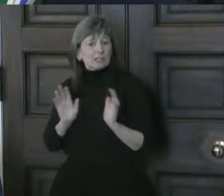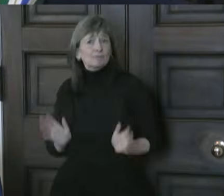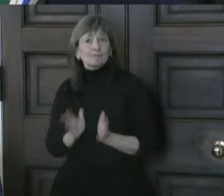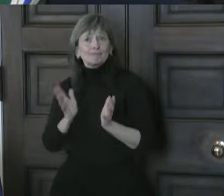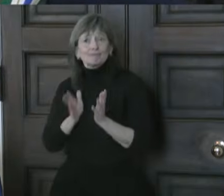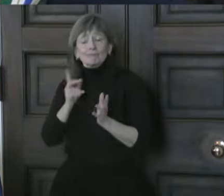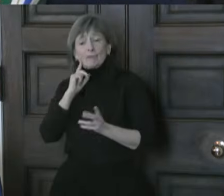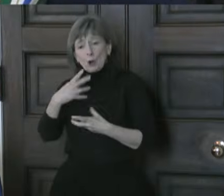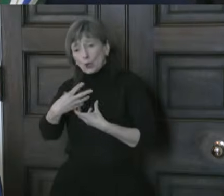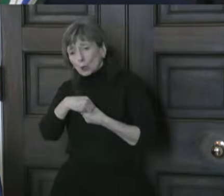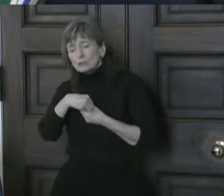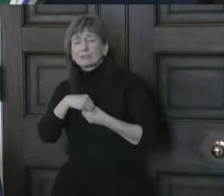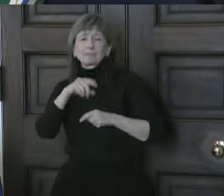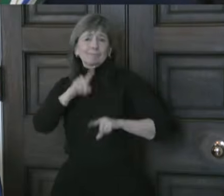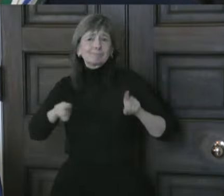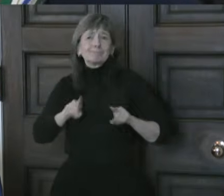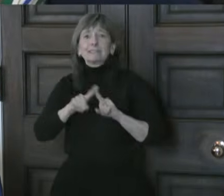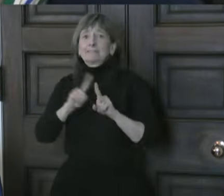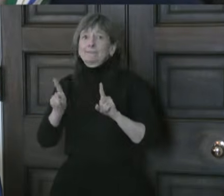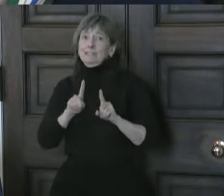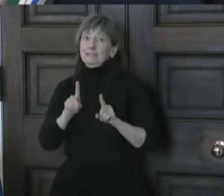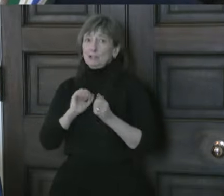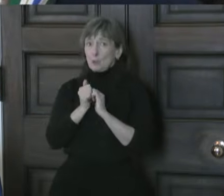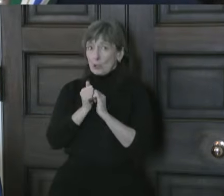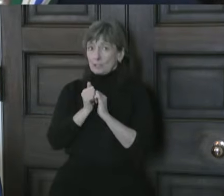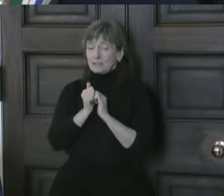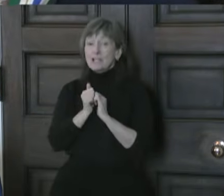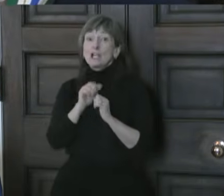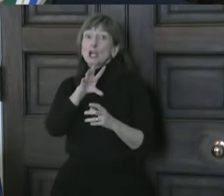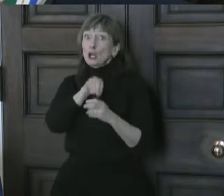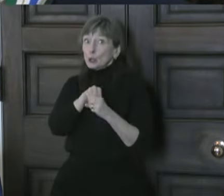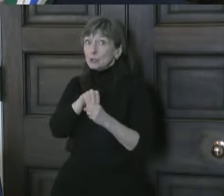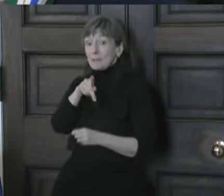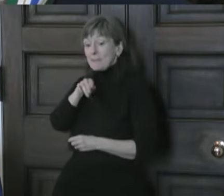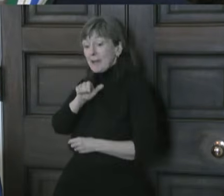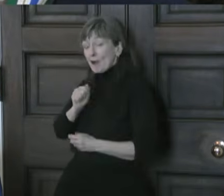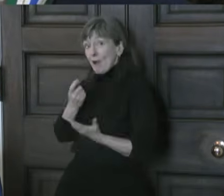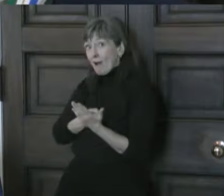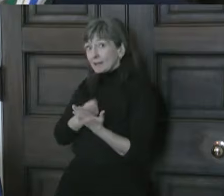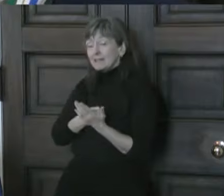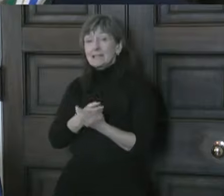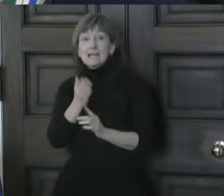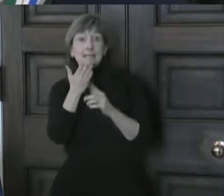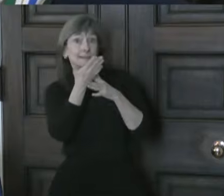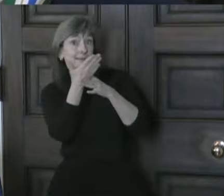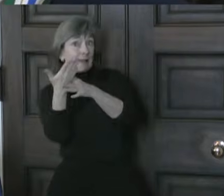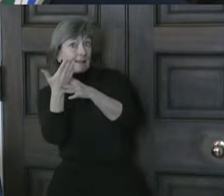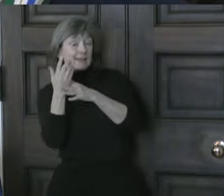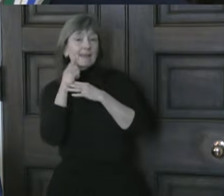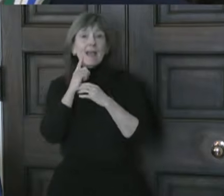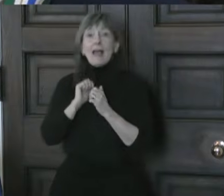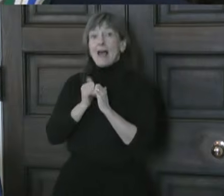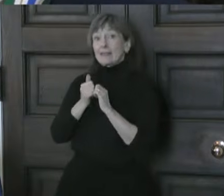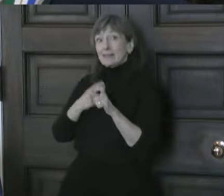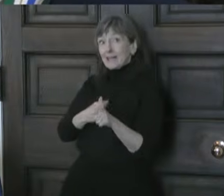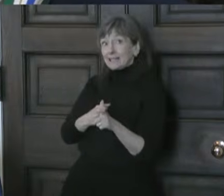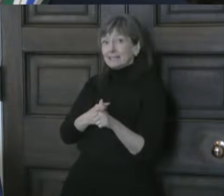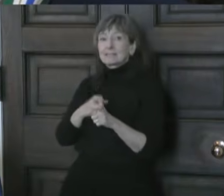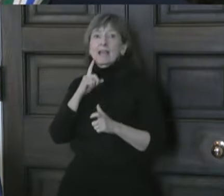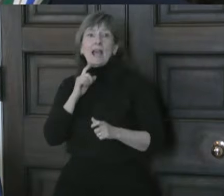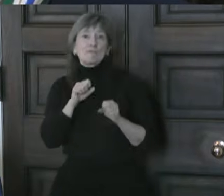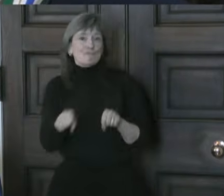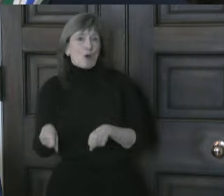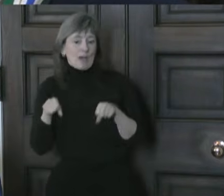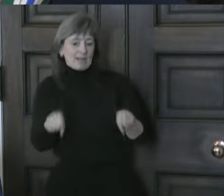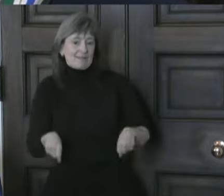inclusion across multiple disciplines, including para-hockey, sailing, athletics, and rowing. She has supported